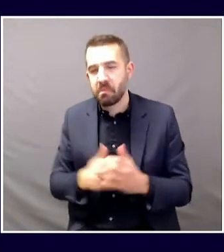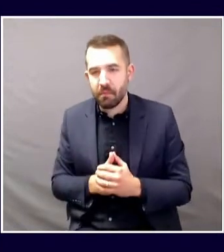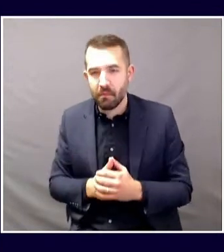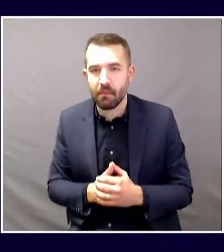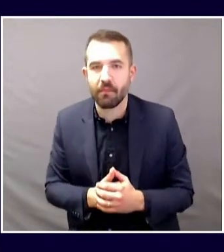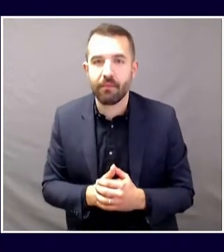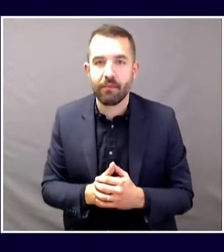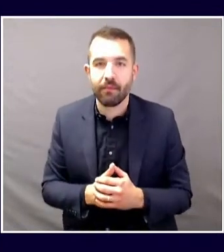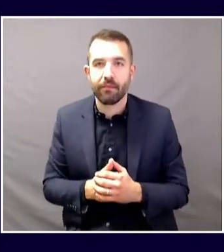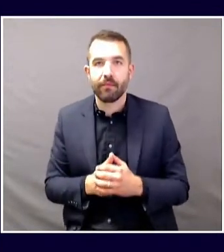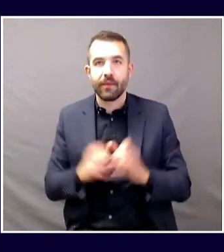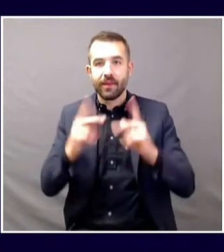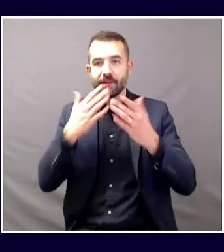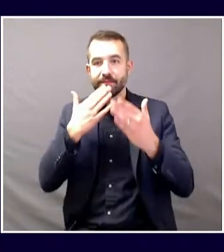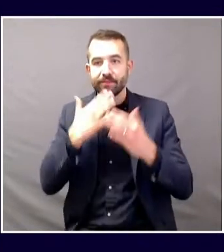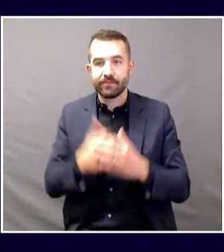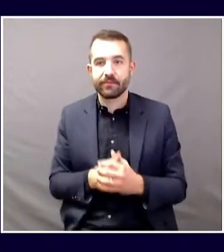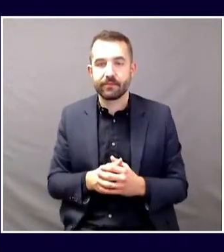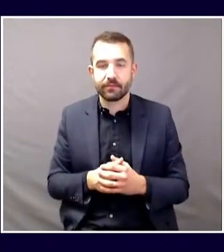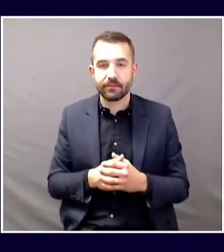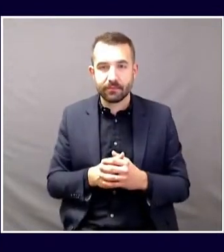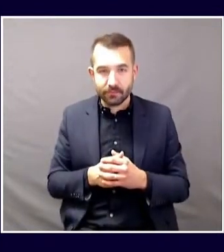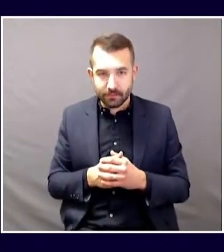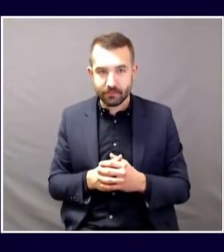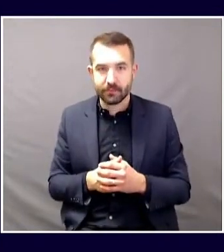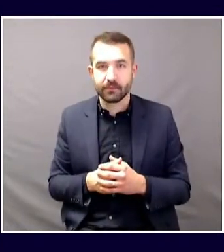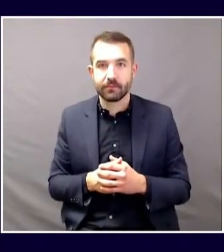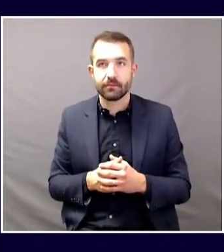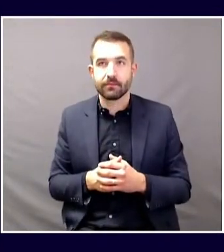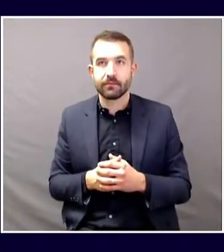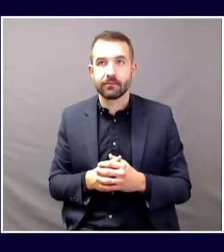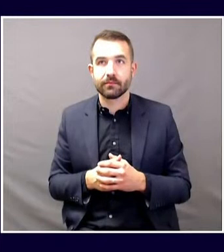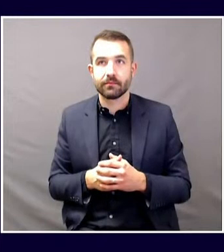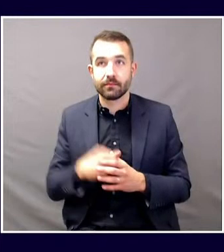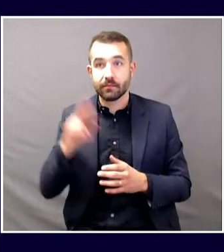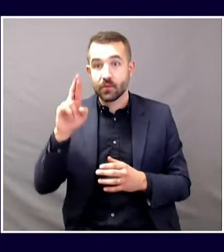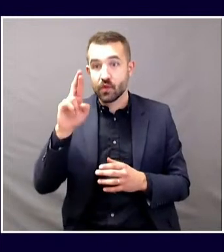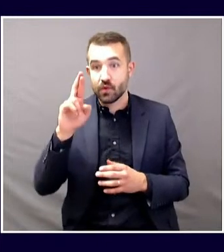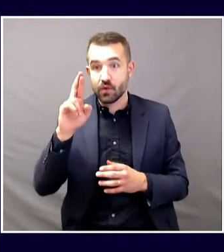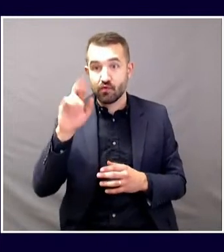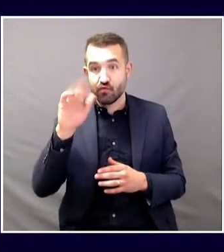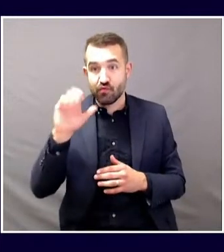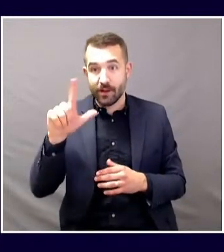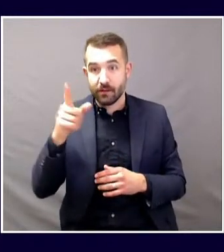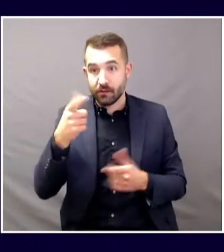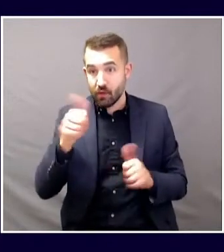Shah. Okay, I'm going to turn back to Rachel Mann.